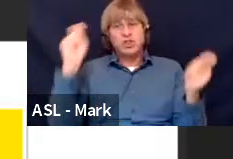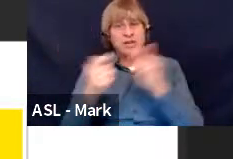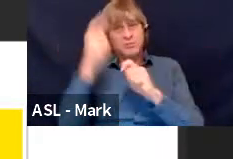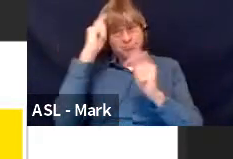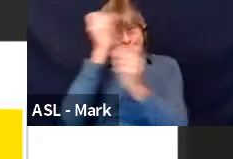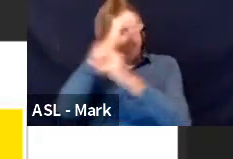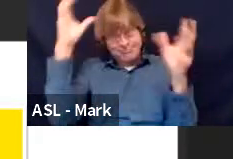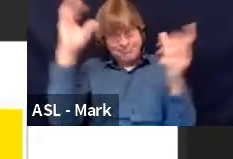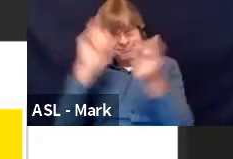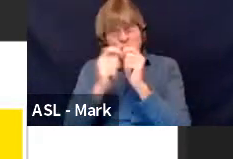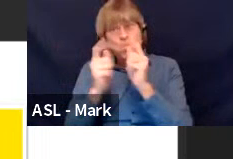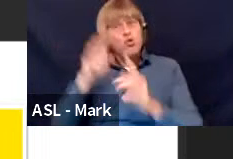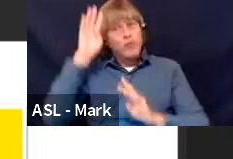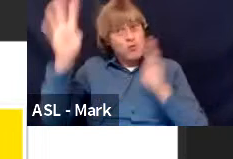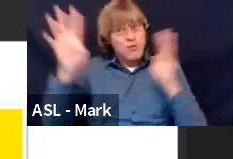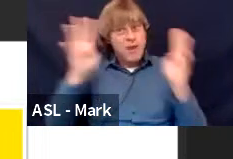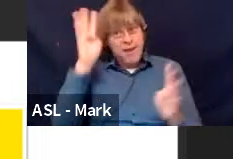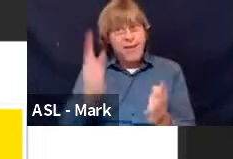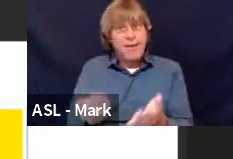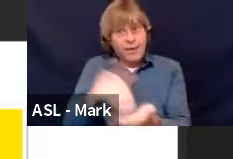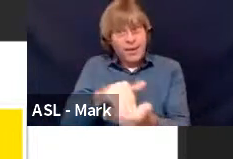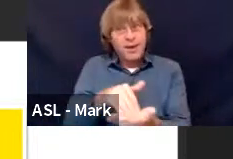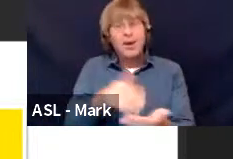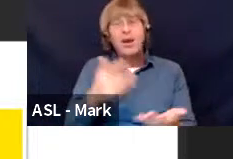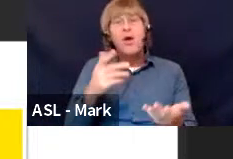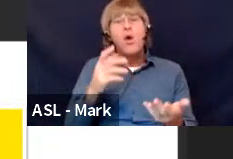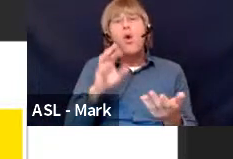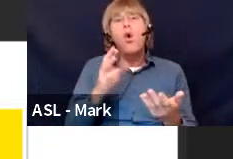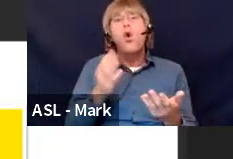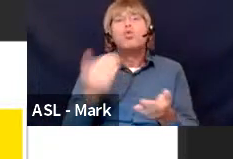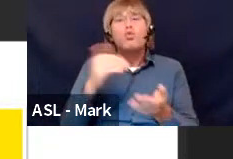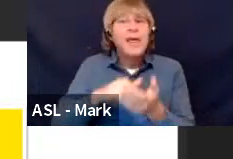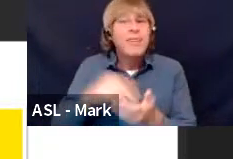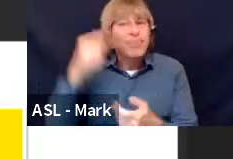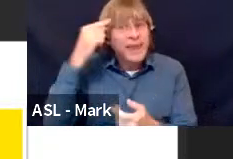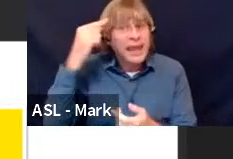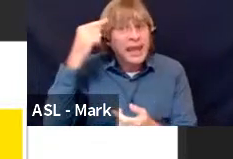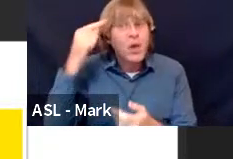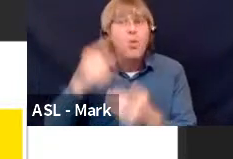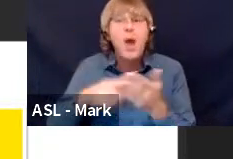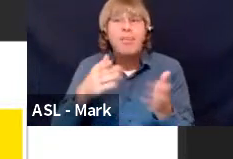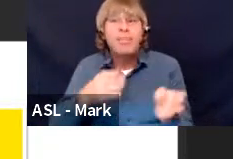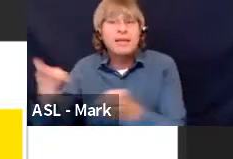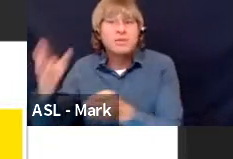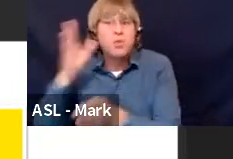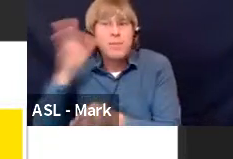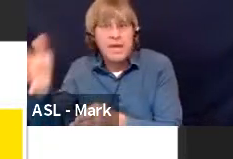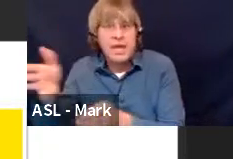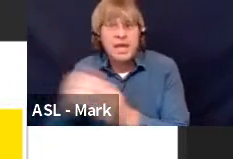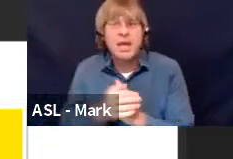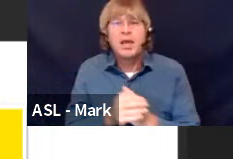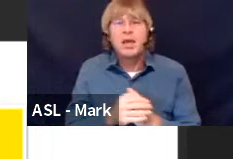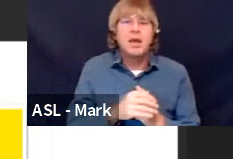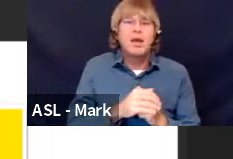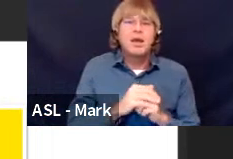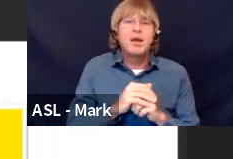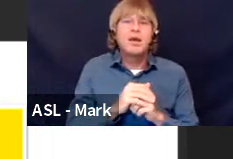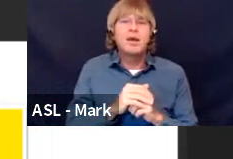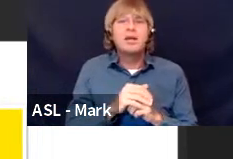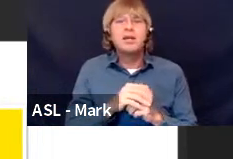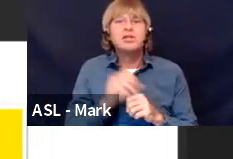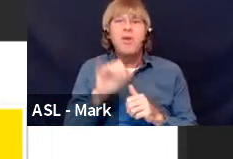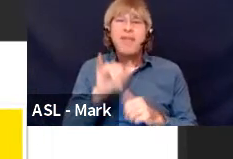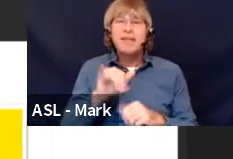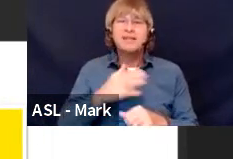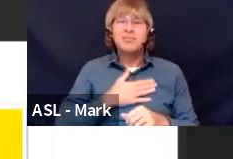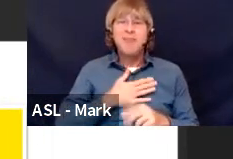to recreate or rethink what things can be. And so that